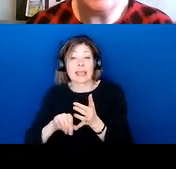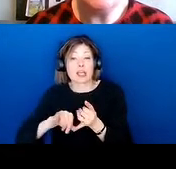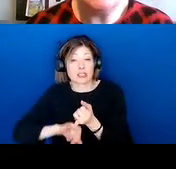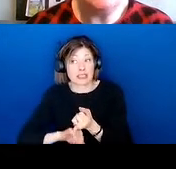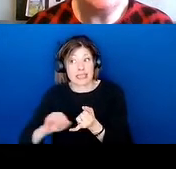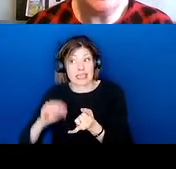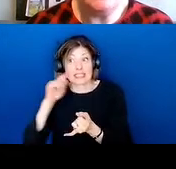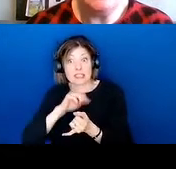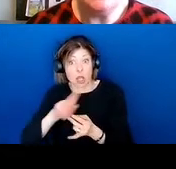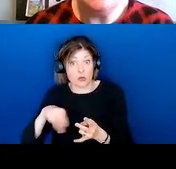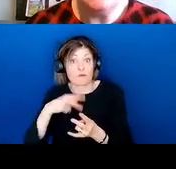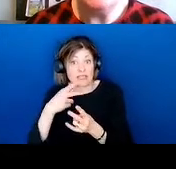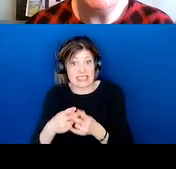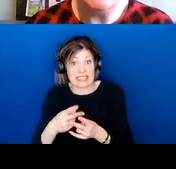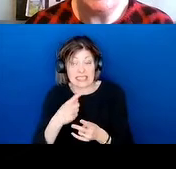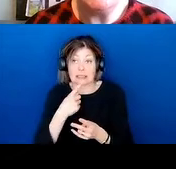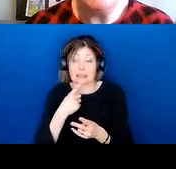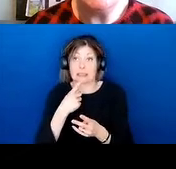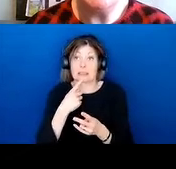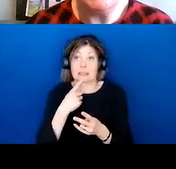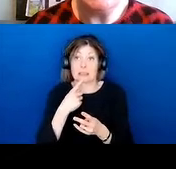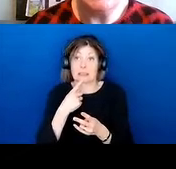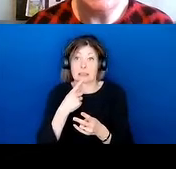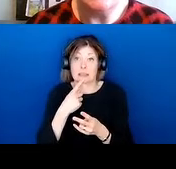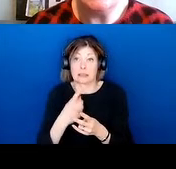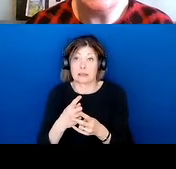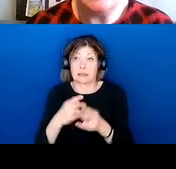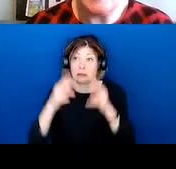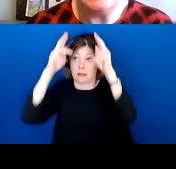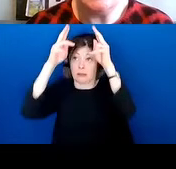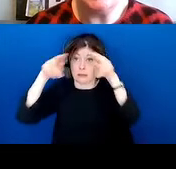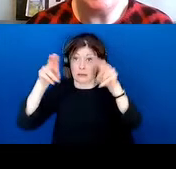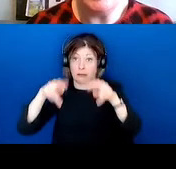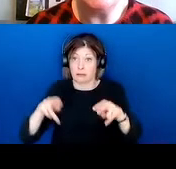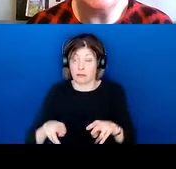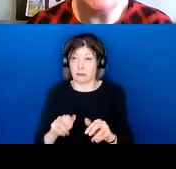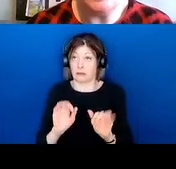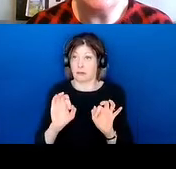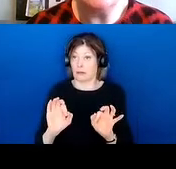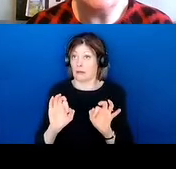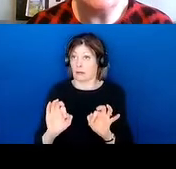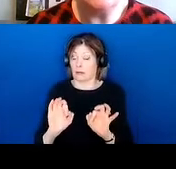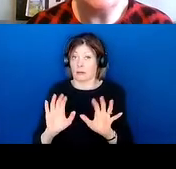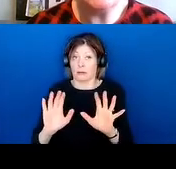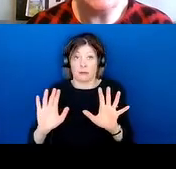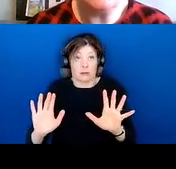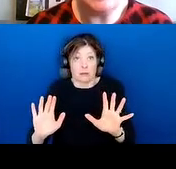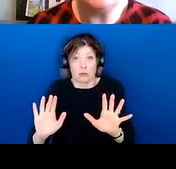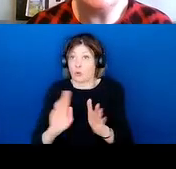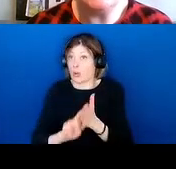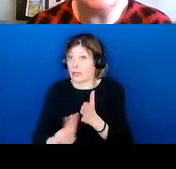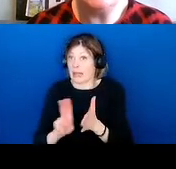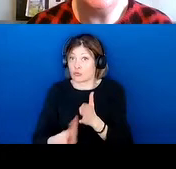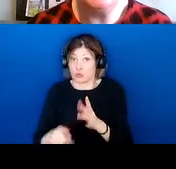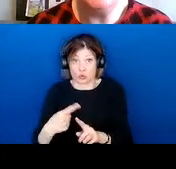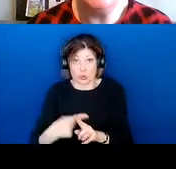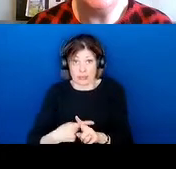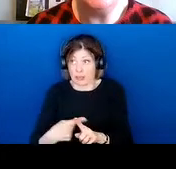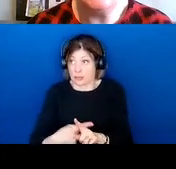greater variety of fir to be found in this spot than in any other part of the world which I have ever